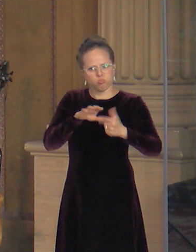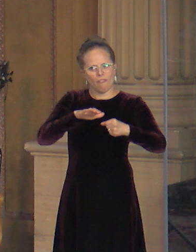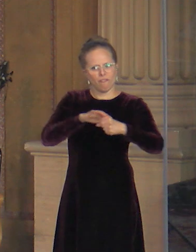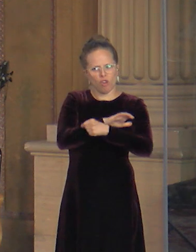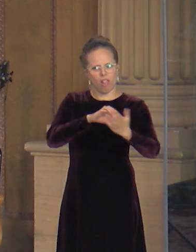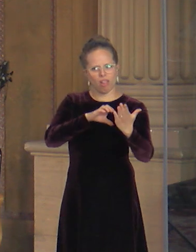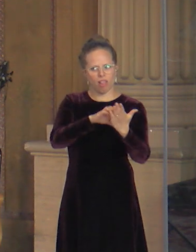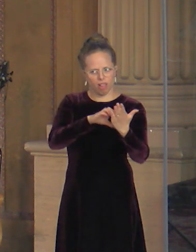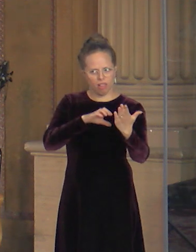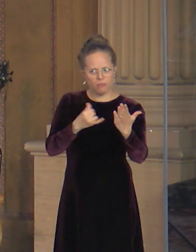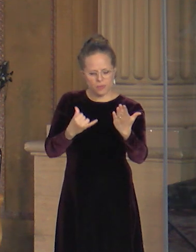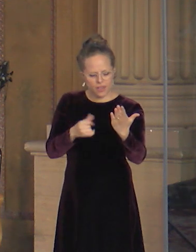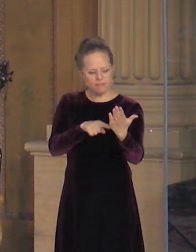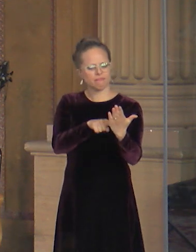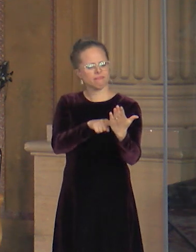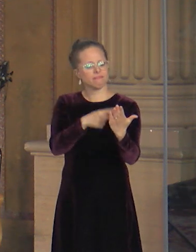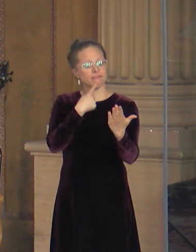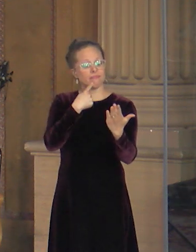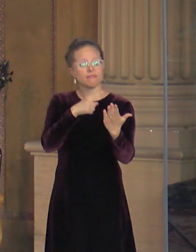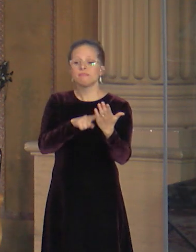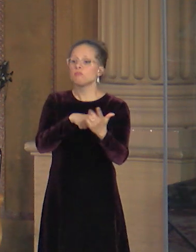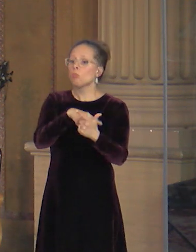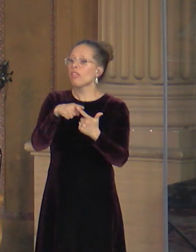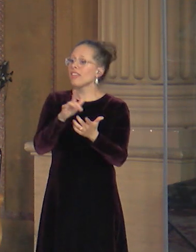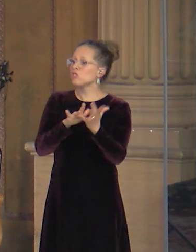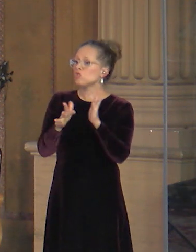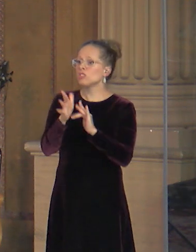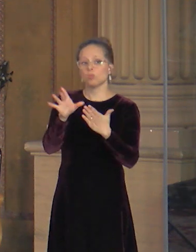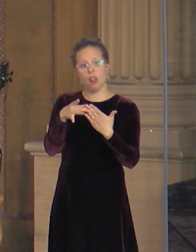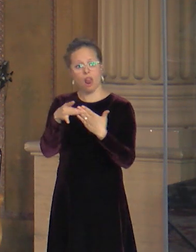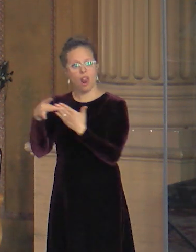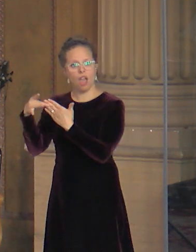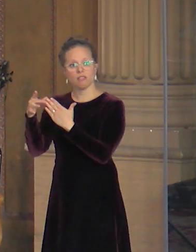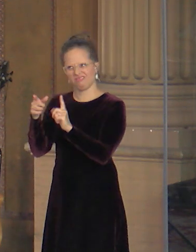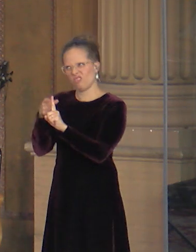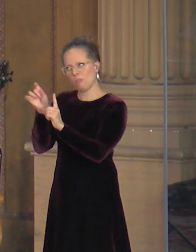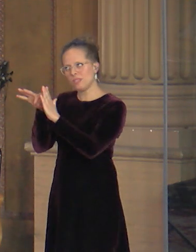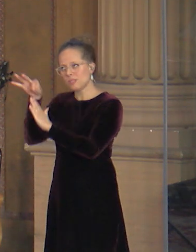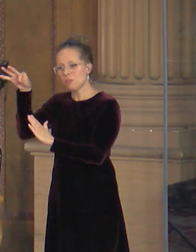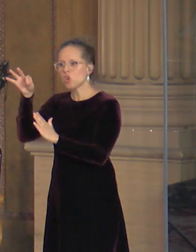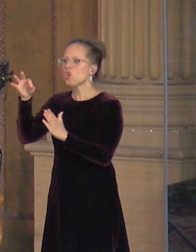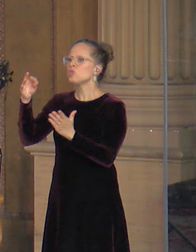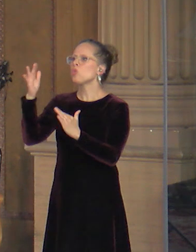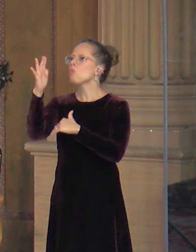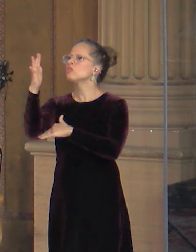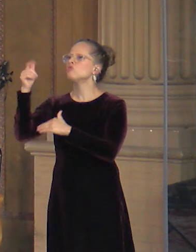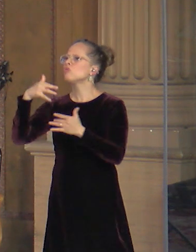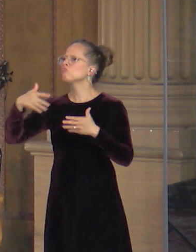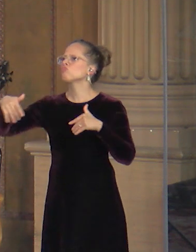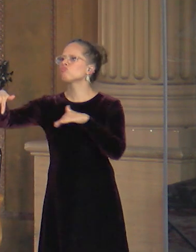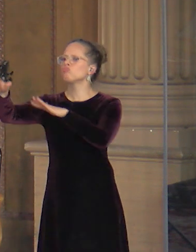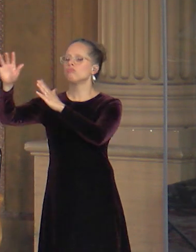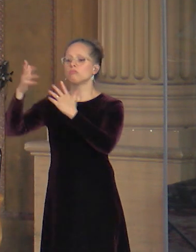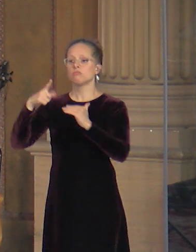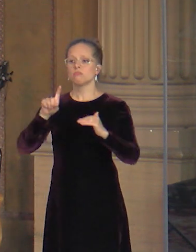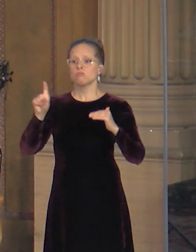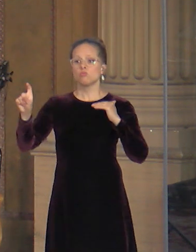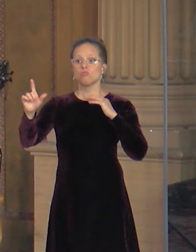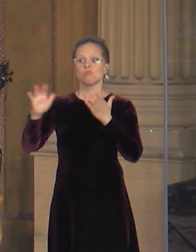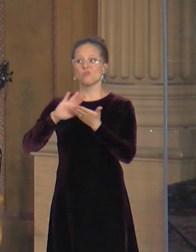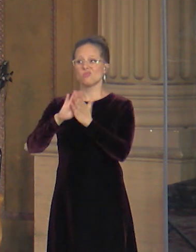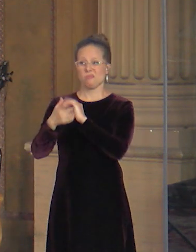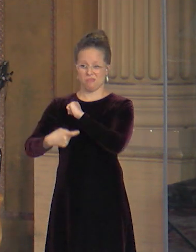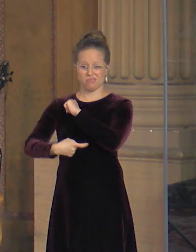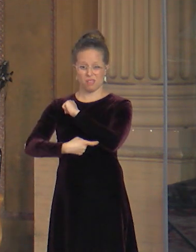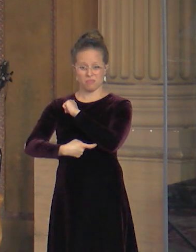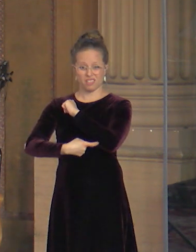today it says then Jesus was led up by the spirit into the wilderness to be tempted by the devil and after fasting 40 days and